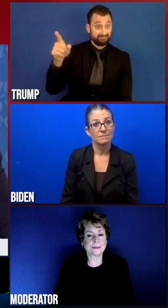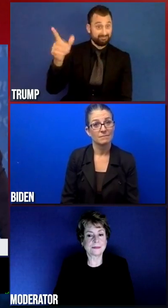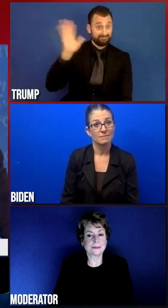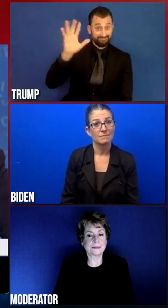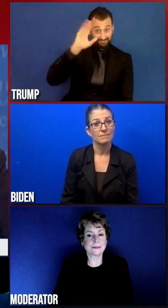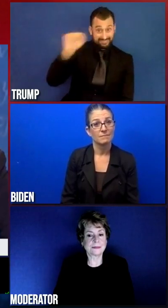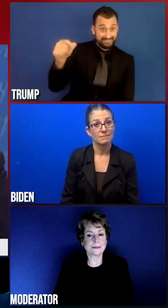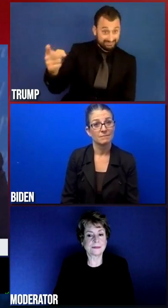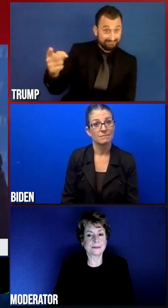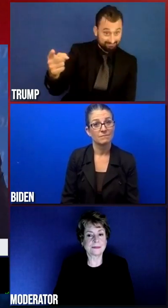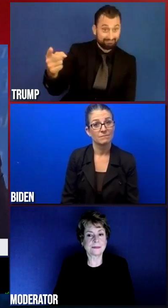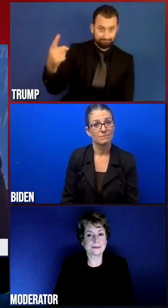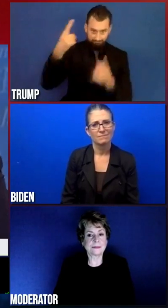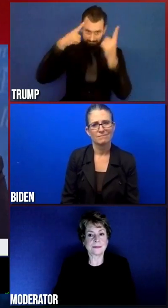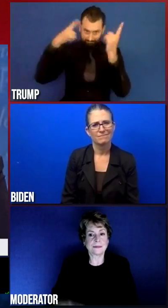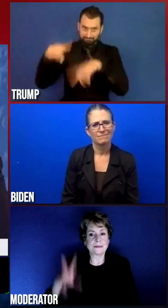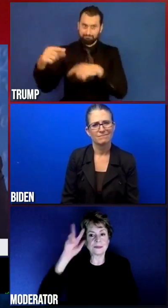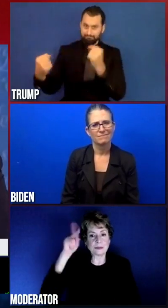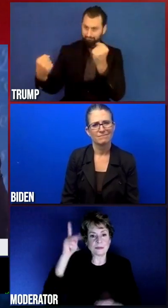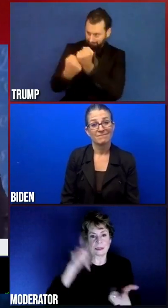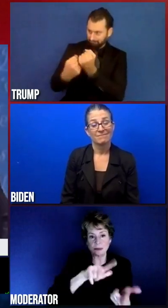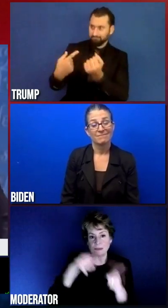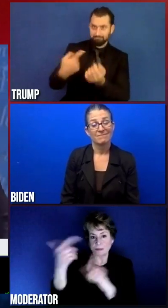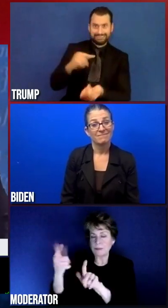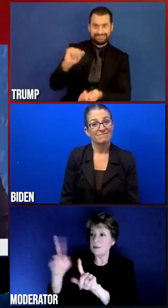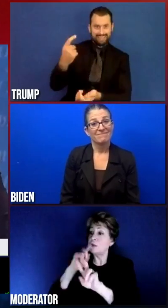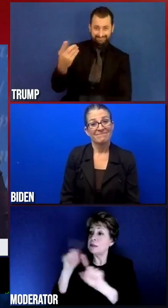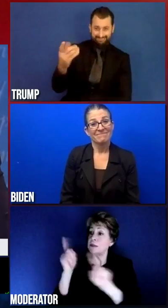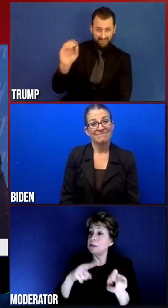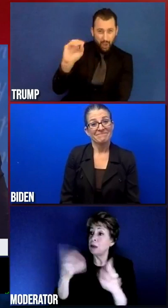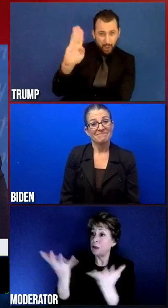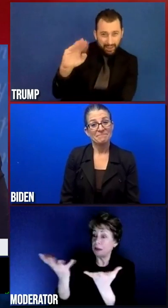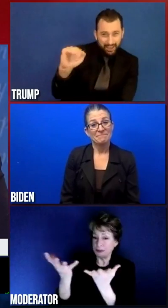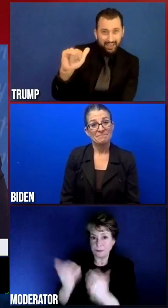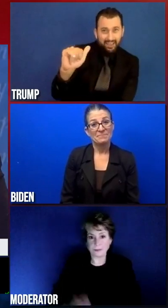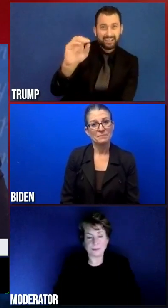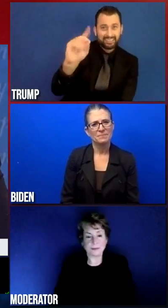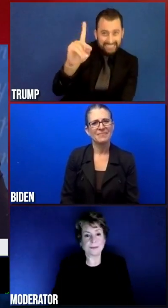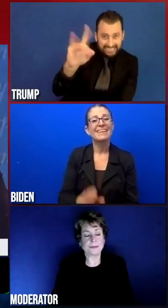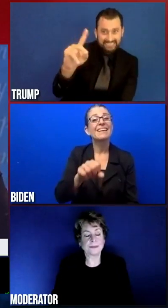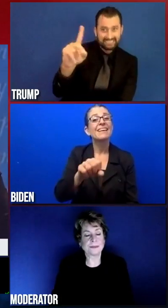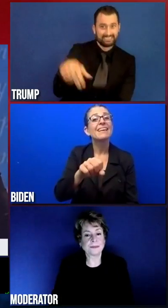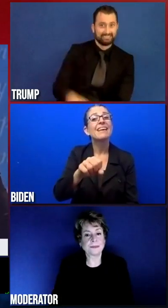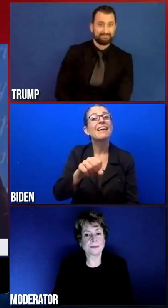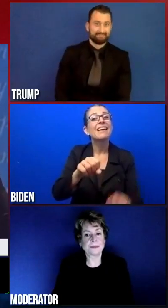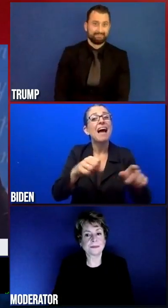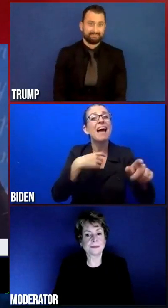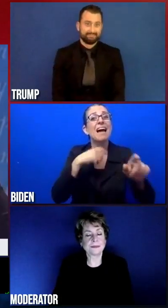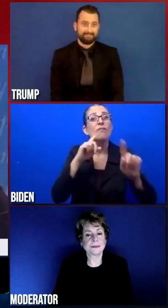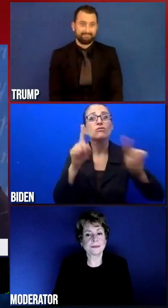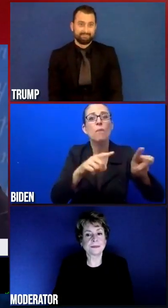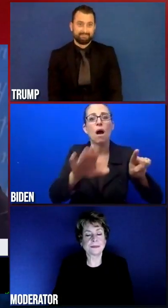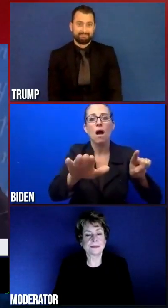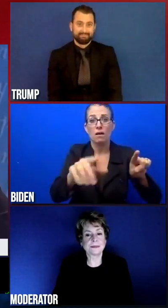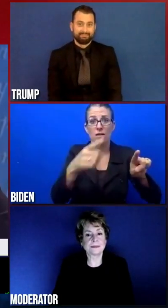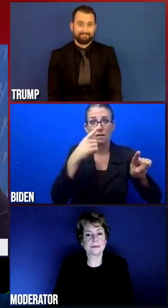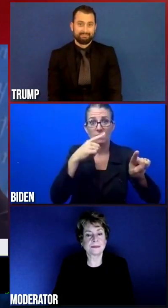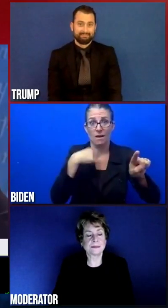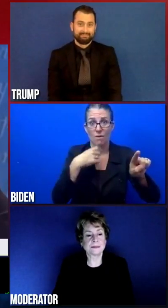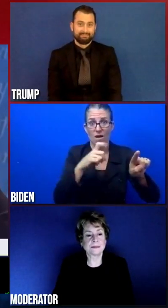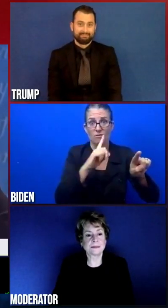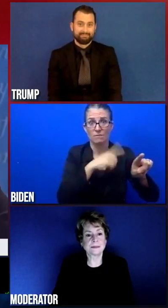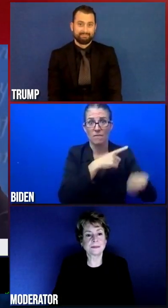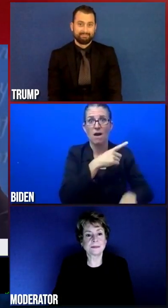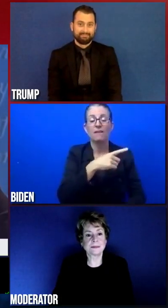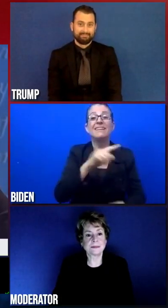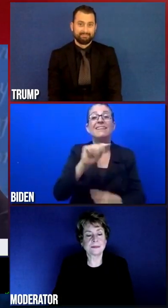you want to respond? Yeah, I do want to respond. Look, the tax code that made him put him in a position that he pays